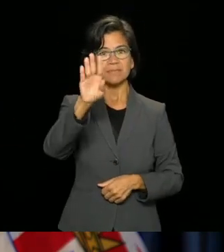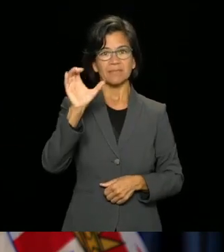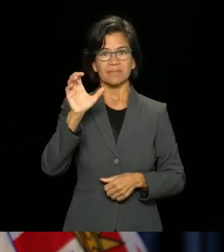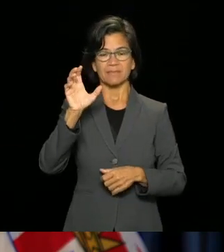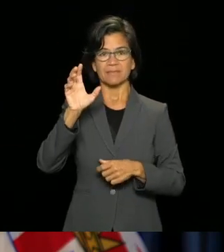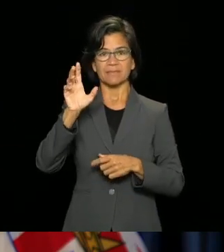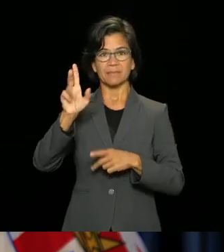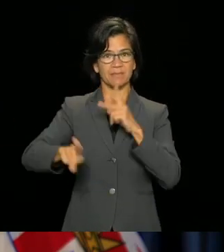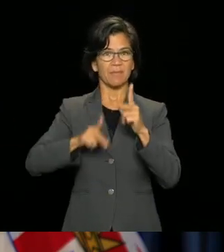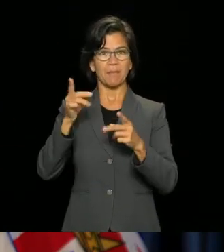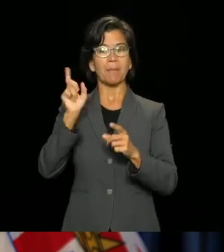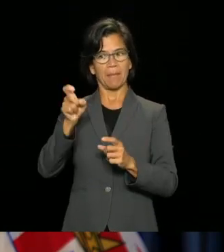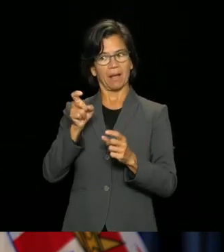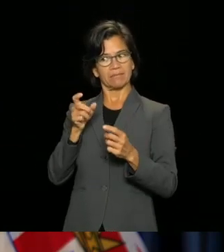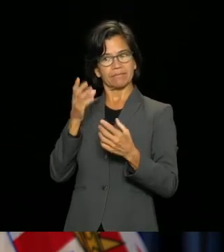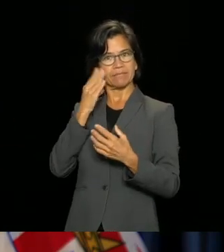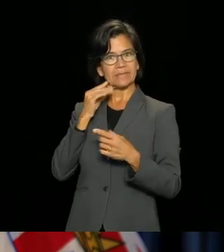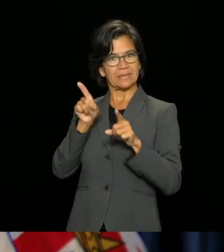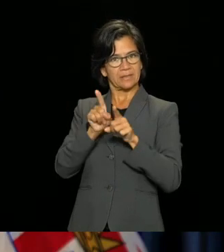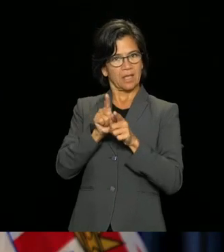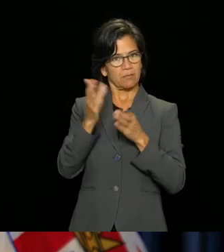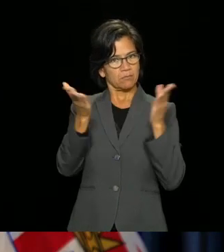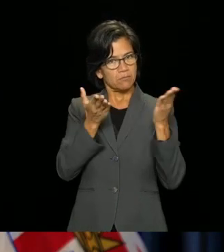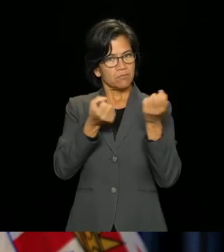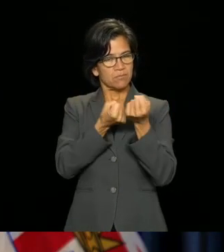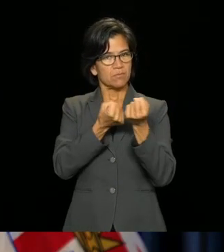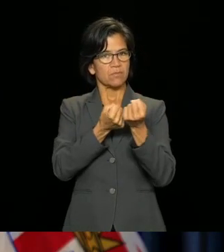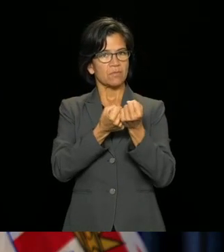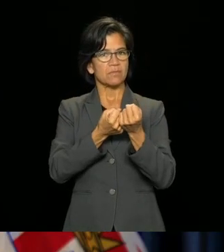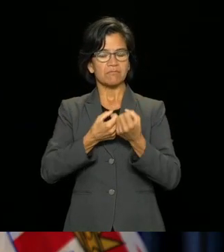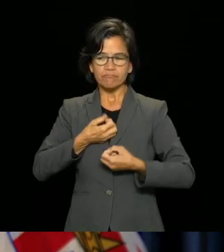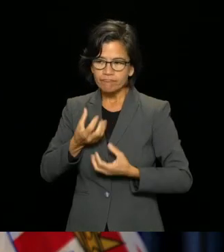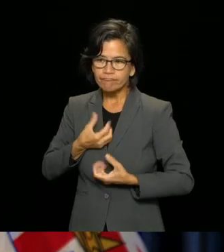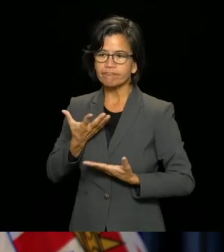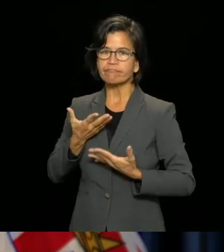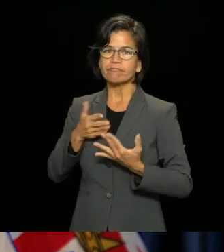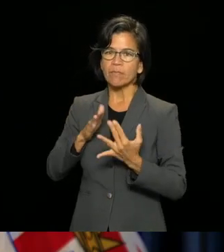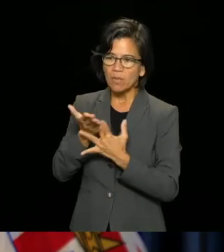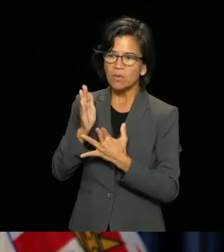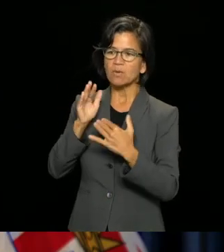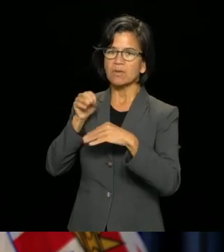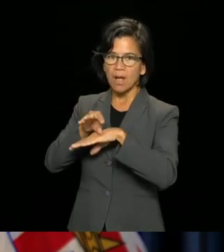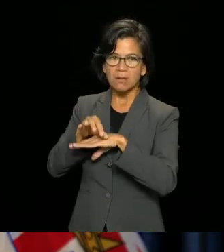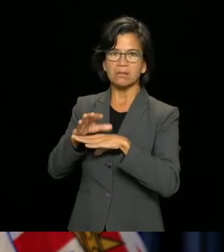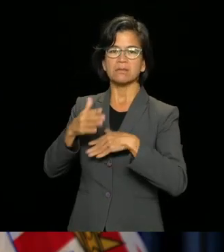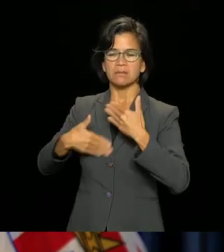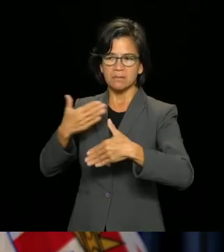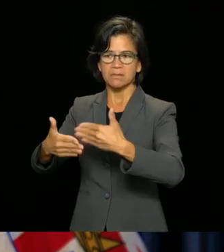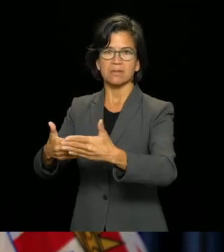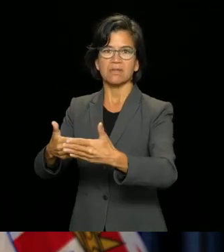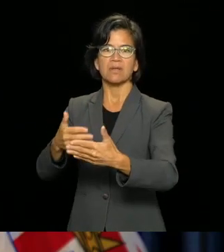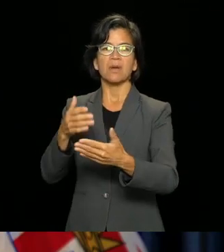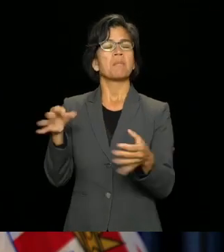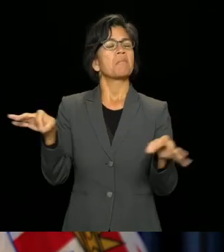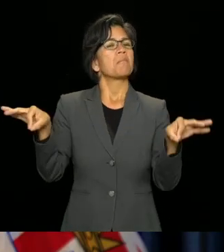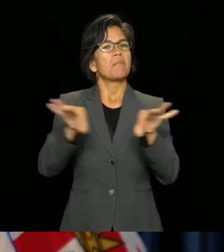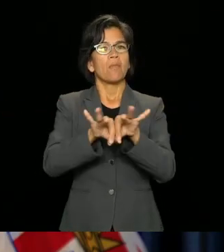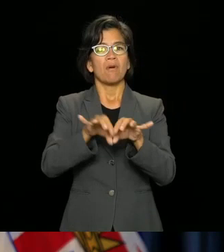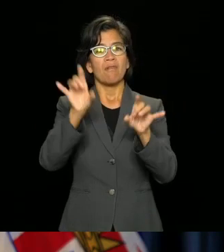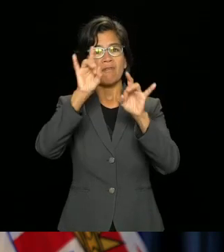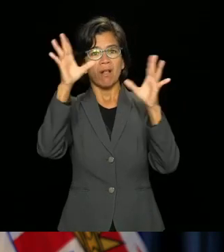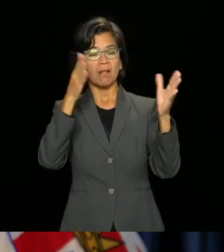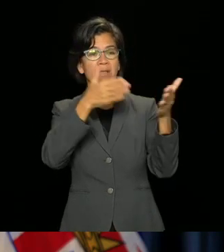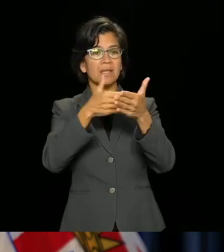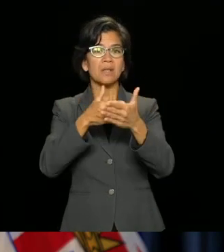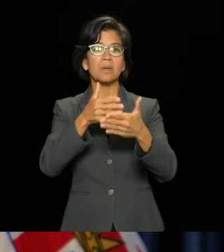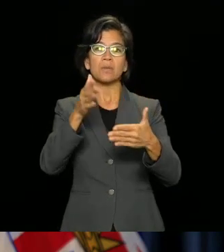communities across BC needs to be able to access services after abuse and assault. Ending violence against women and girls, supporting